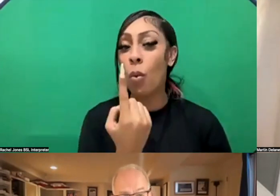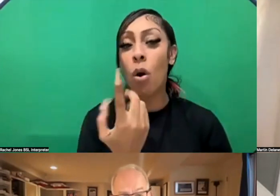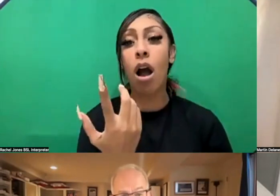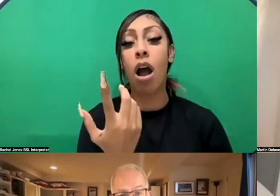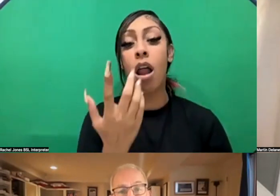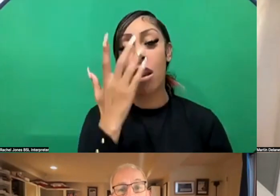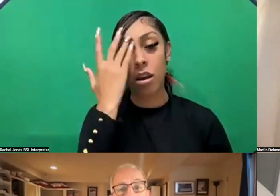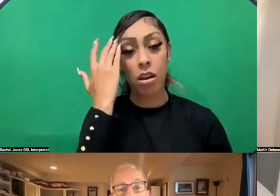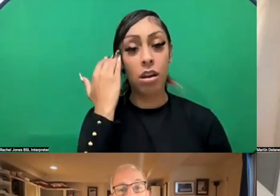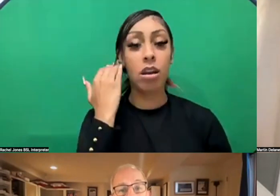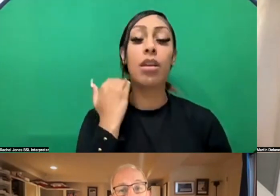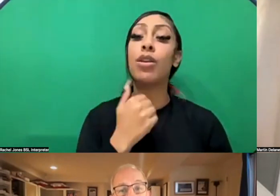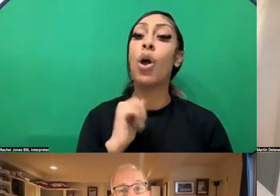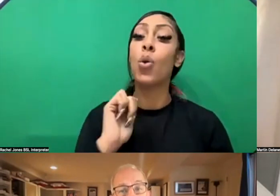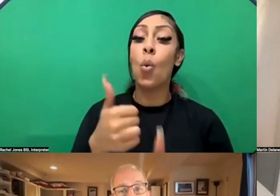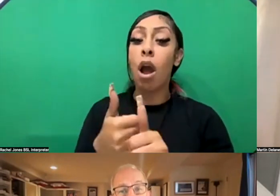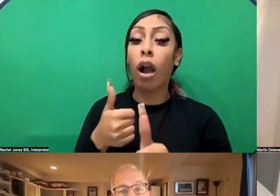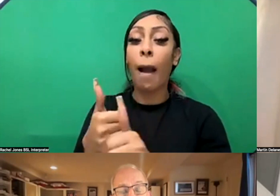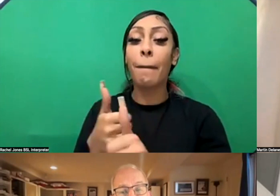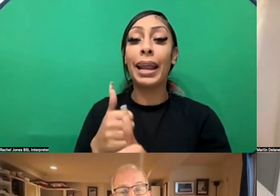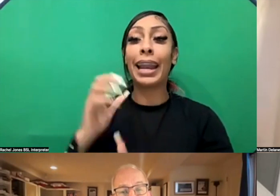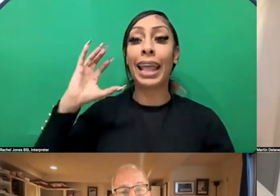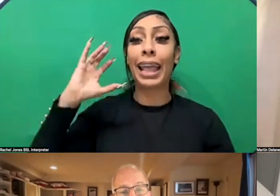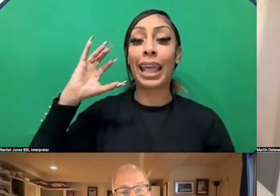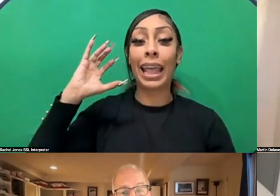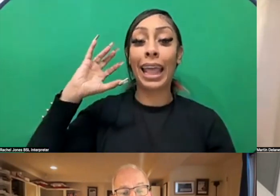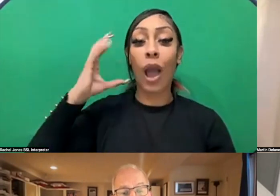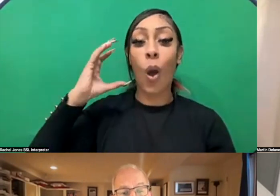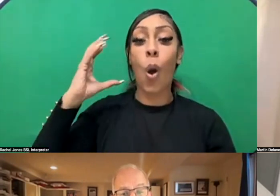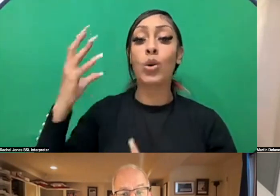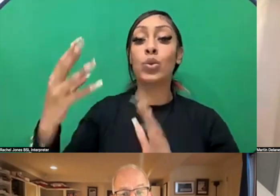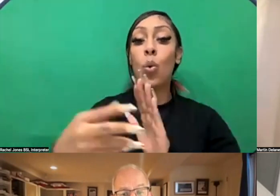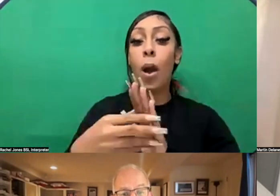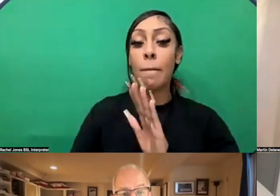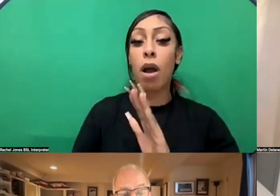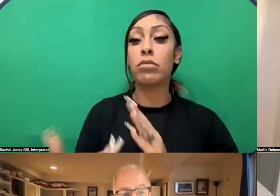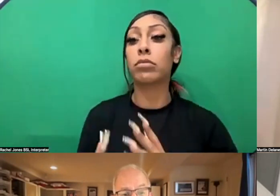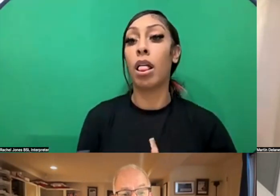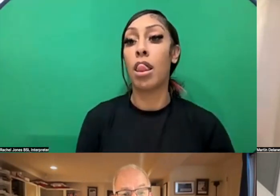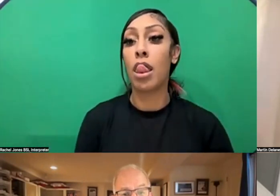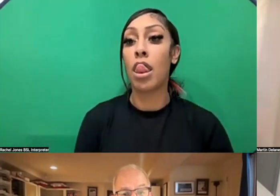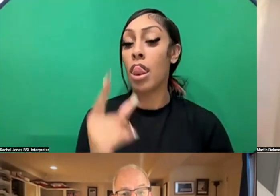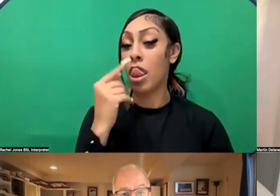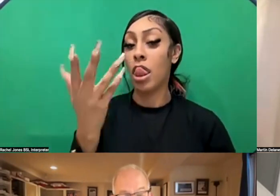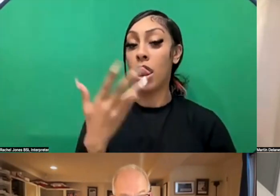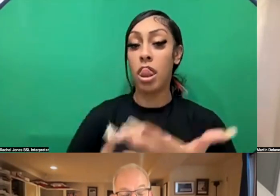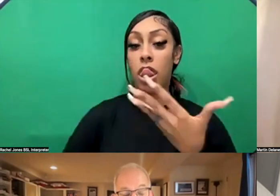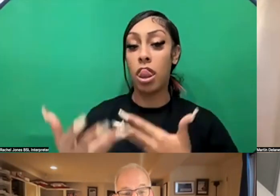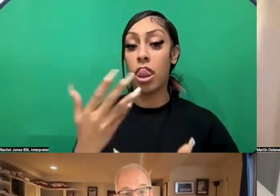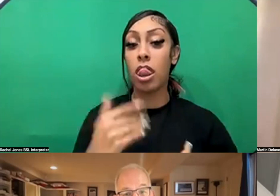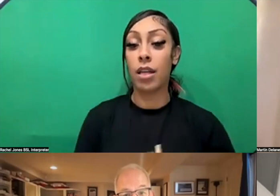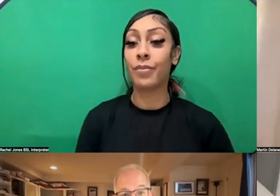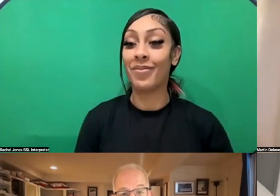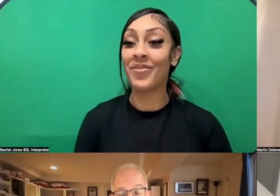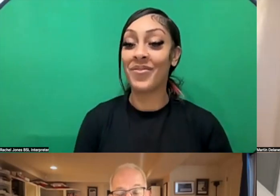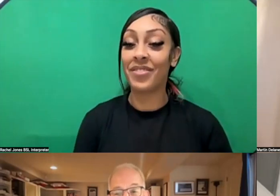your company, Audio Modeling, is very concerned with this issue, aren't you? Can you tell us something about how you